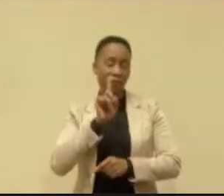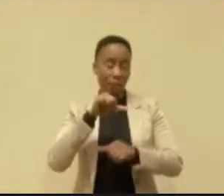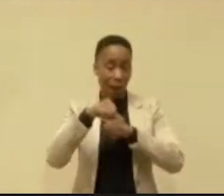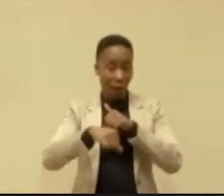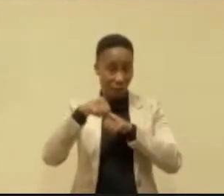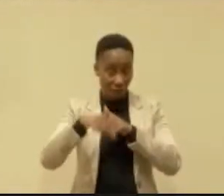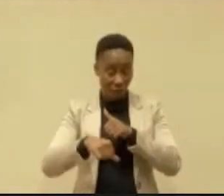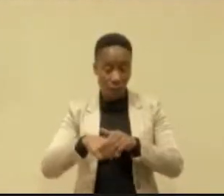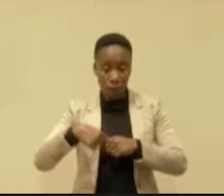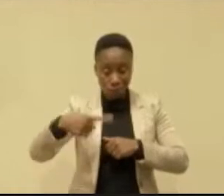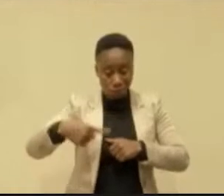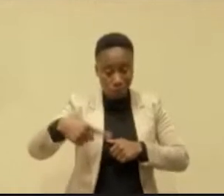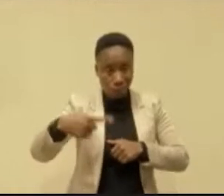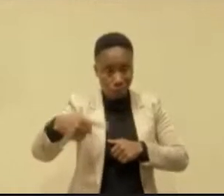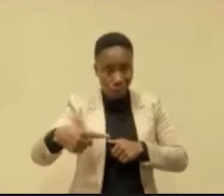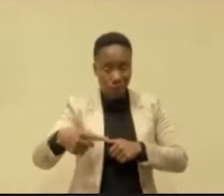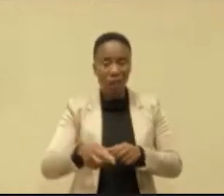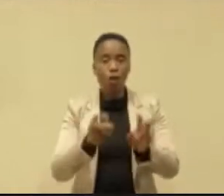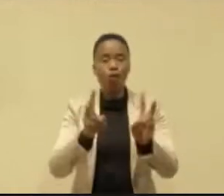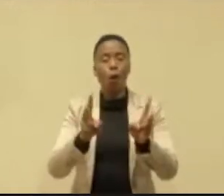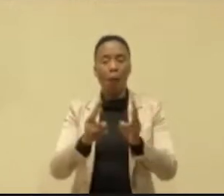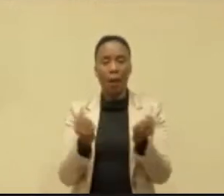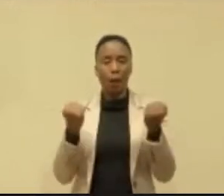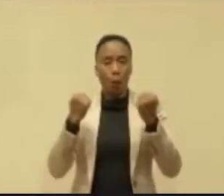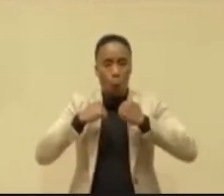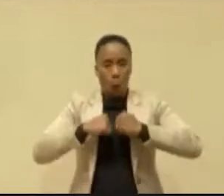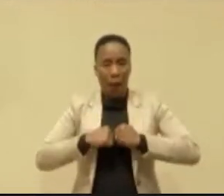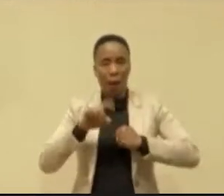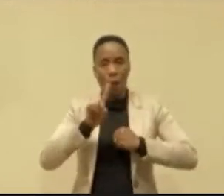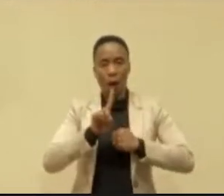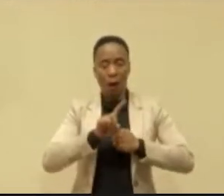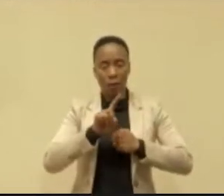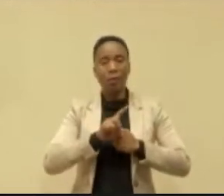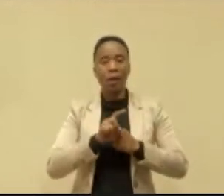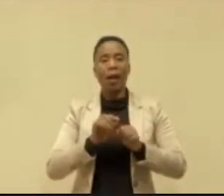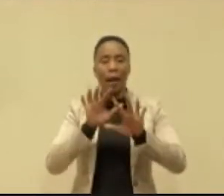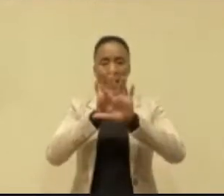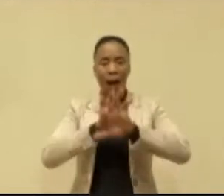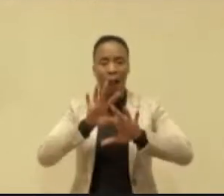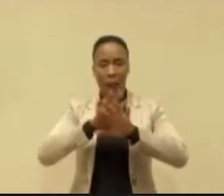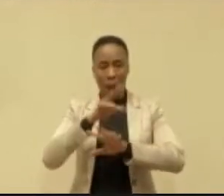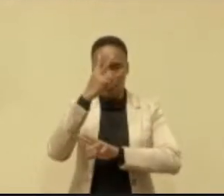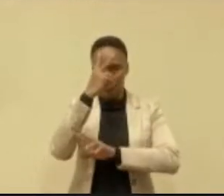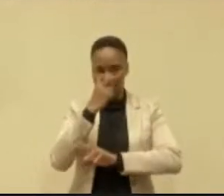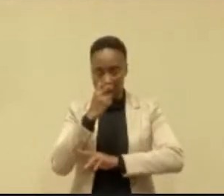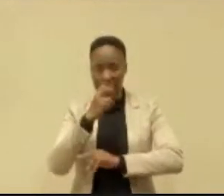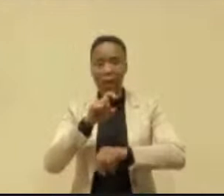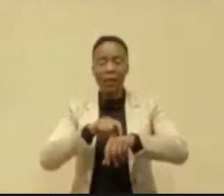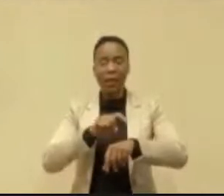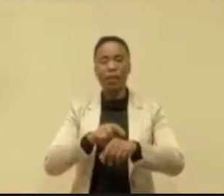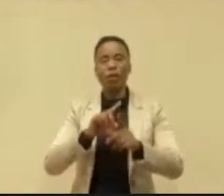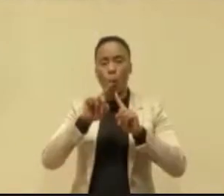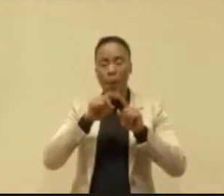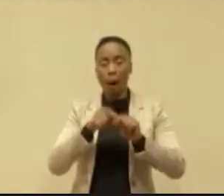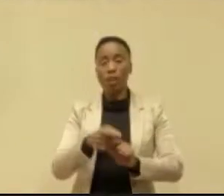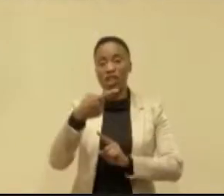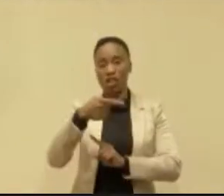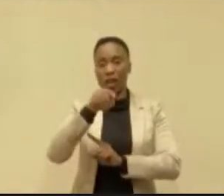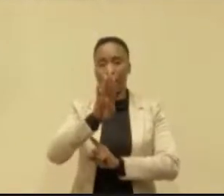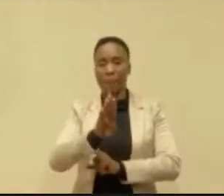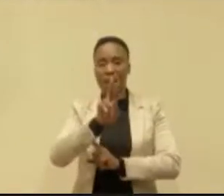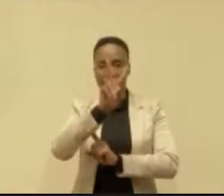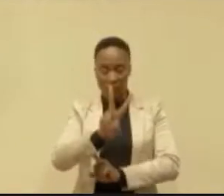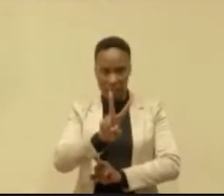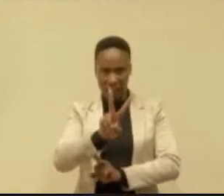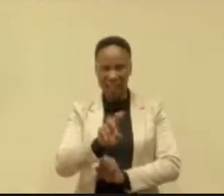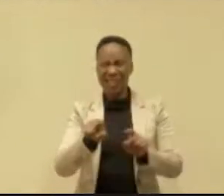time to time we normally wear black when we talk about gender-based violence and it's